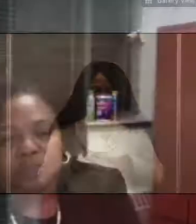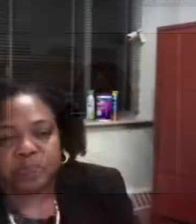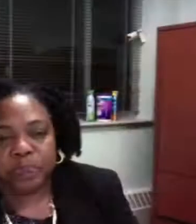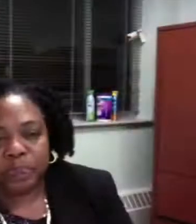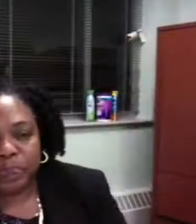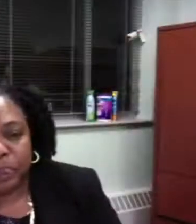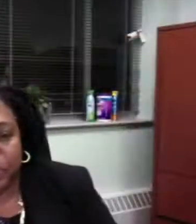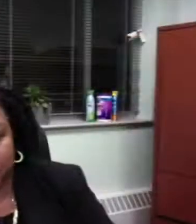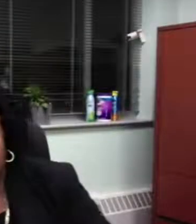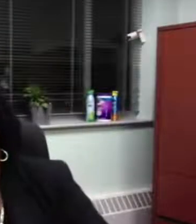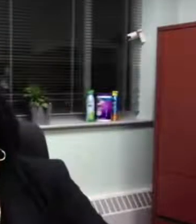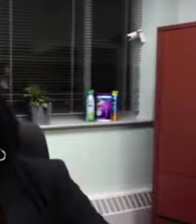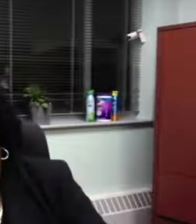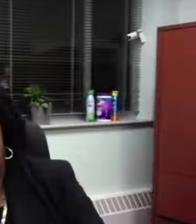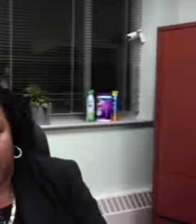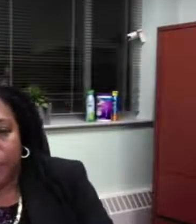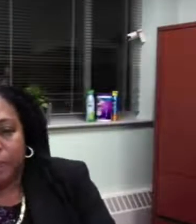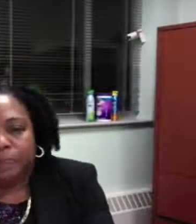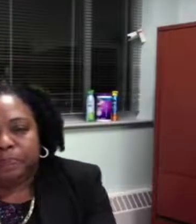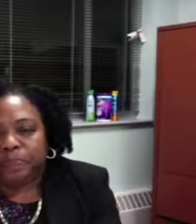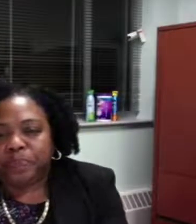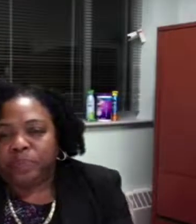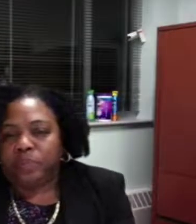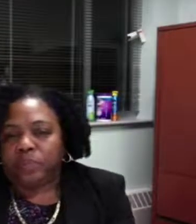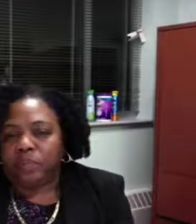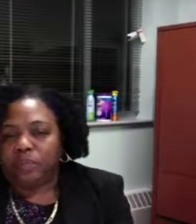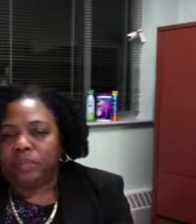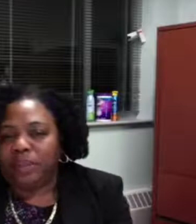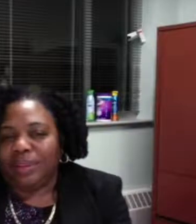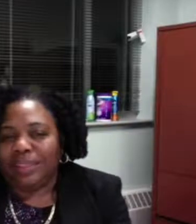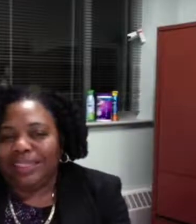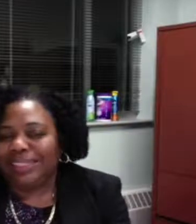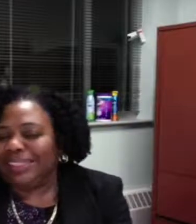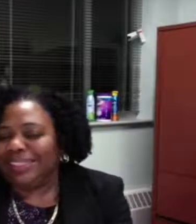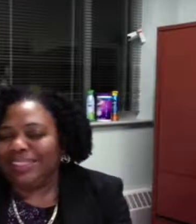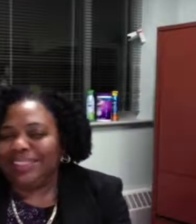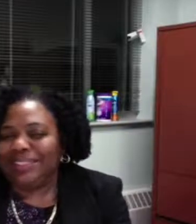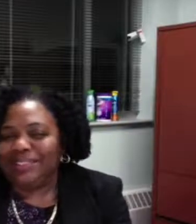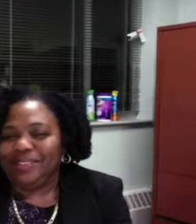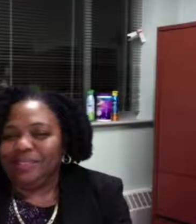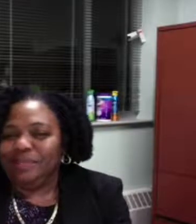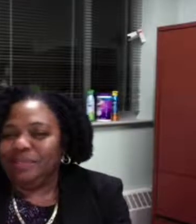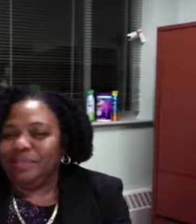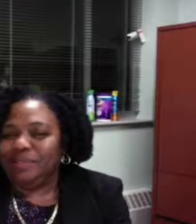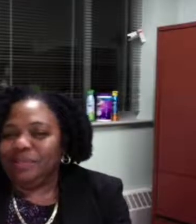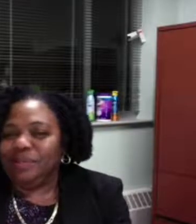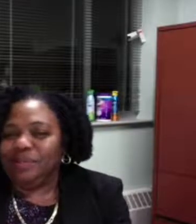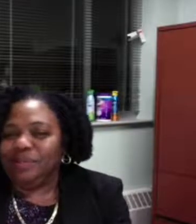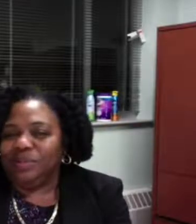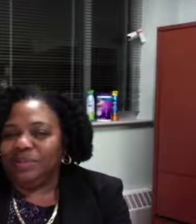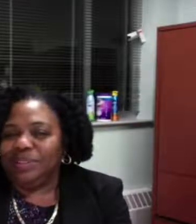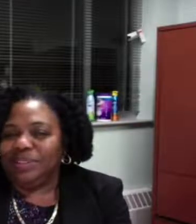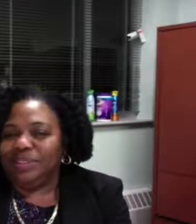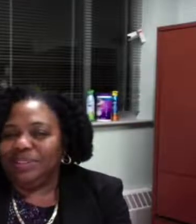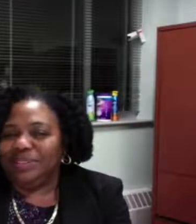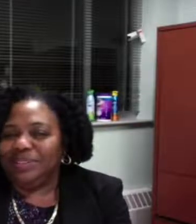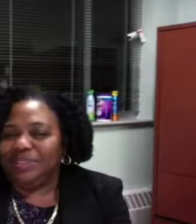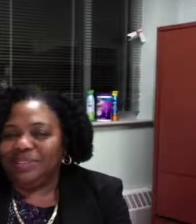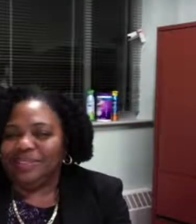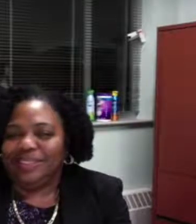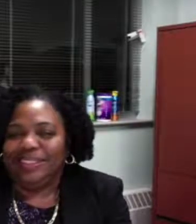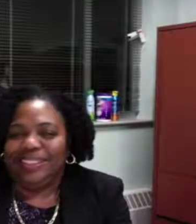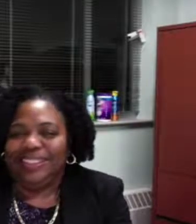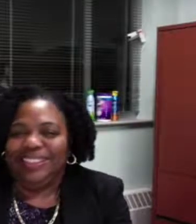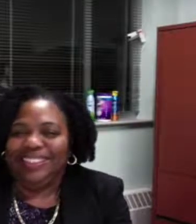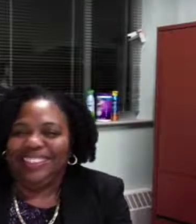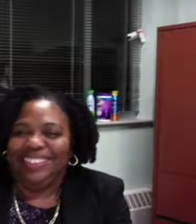and I'm glad to hear that you holler, because, you know, we got certain people in my administration, they don't holler. They just cool, calm, and collected.